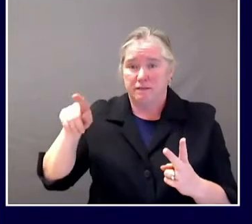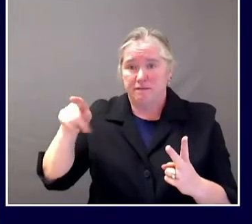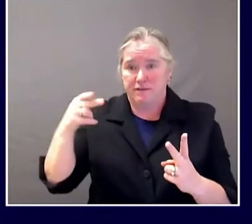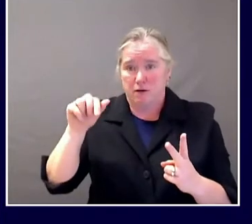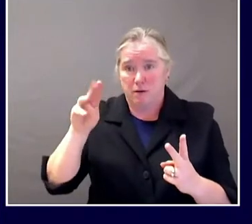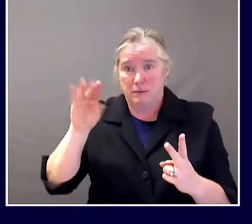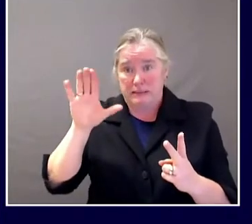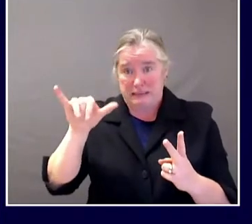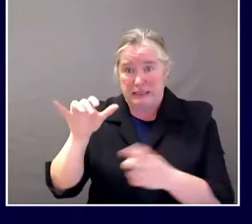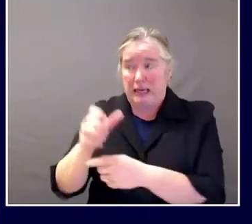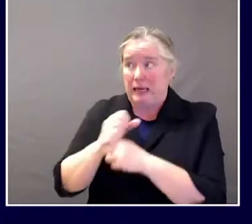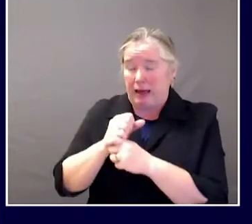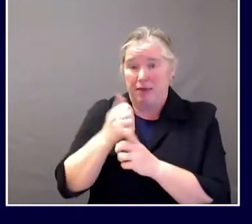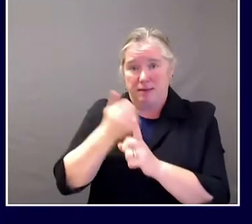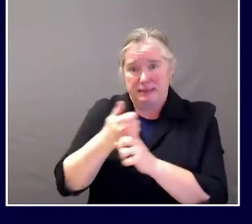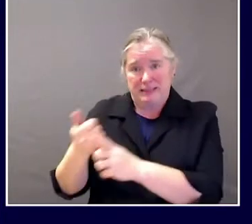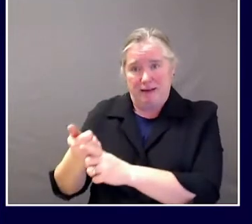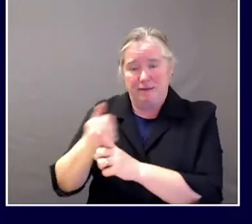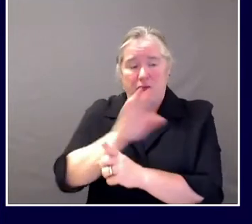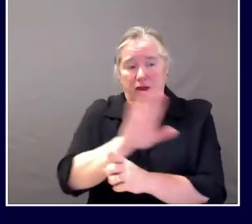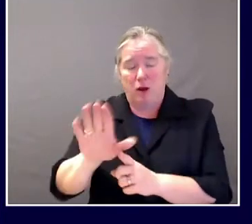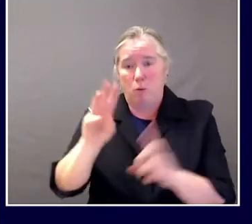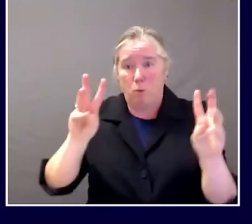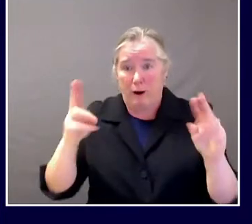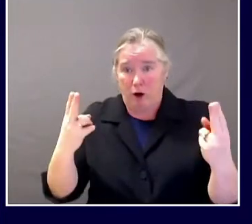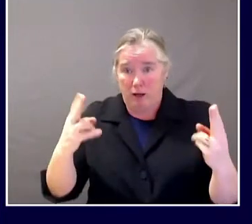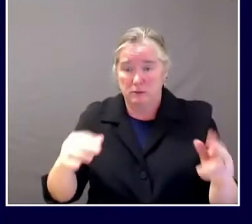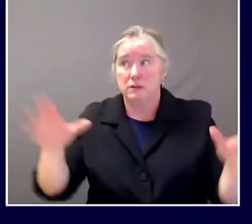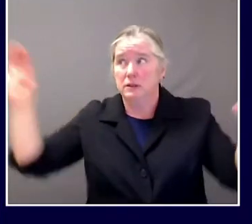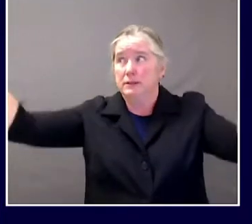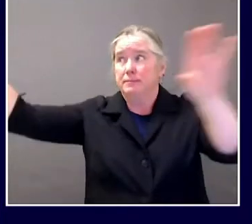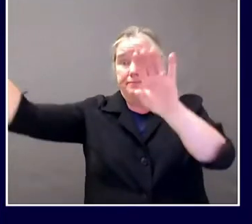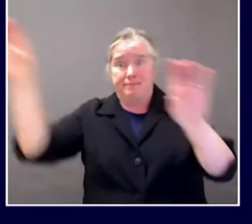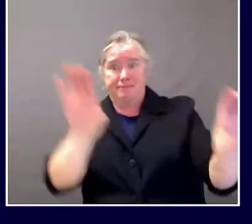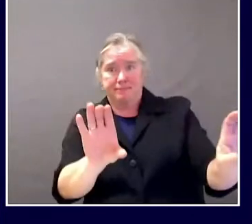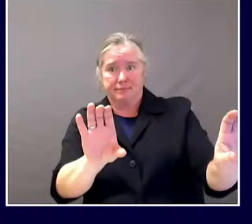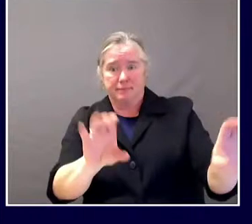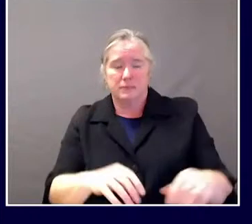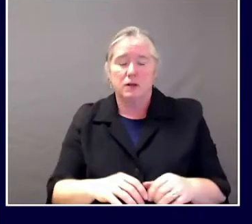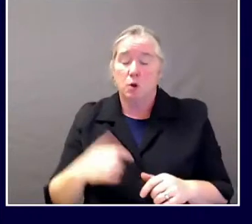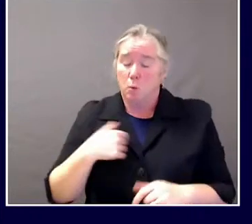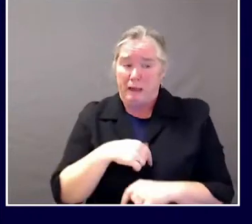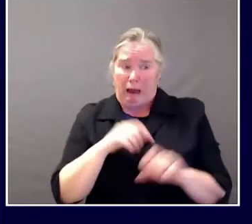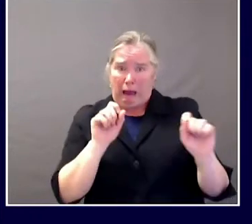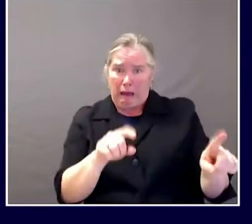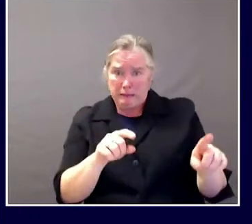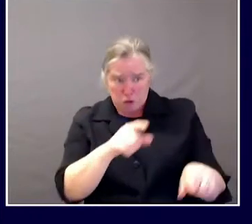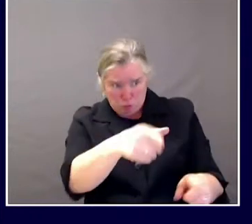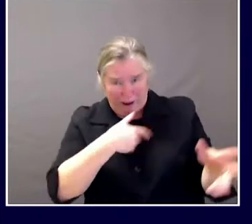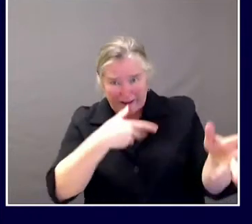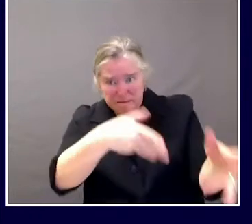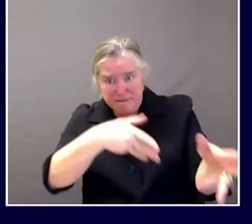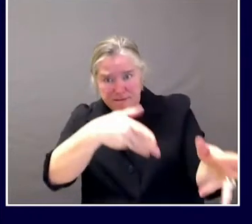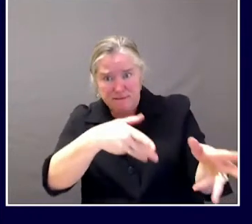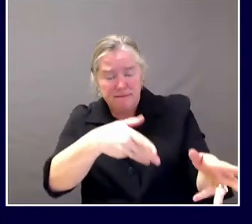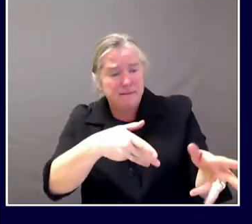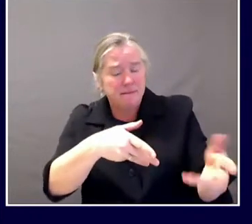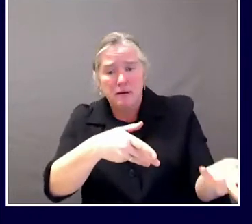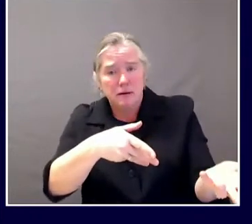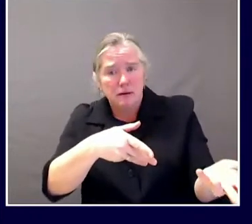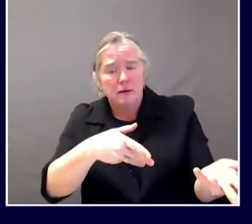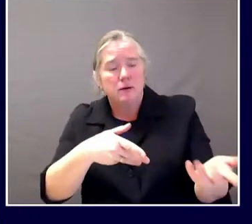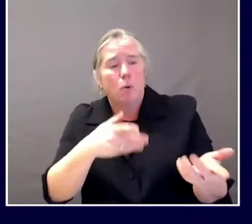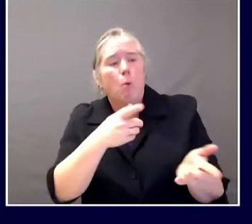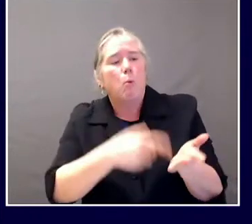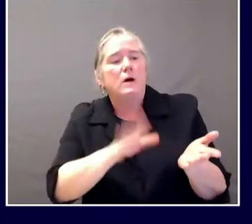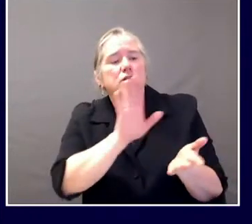Maine. We put the question to them of, are there excess doses on hand? And if so, what is your anticipated plan